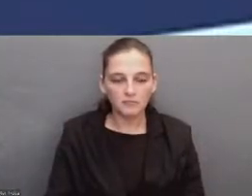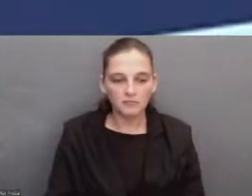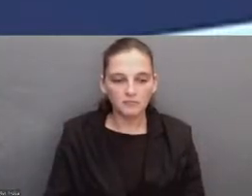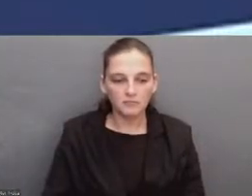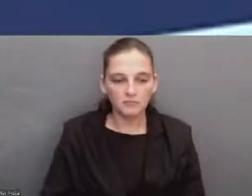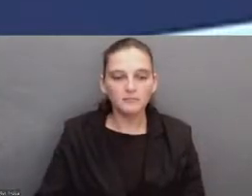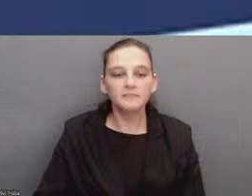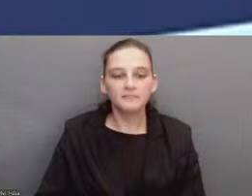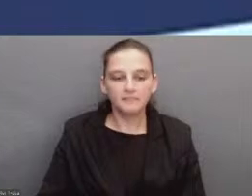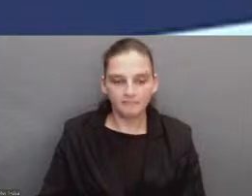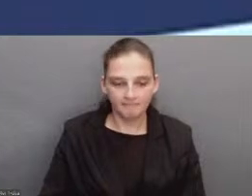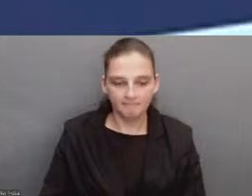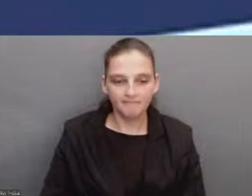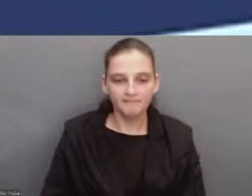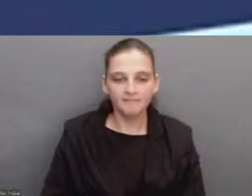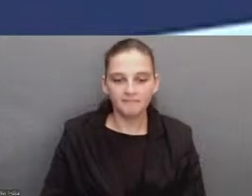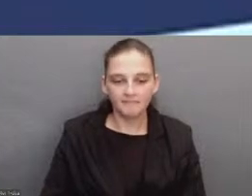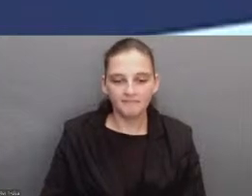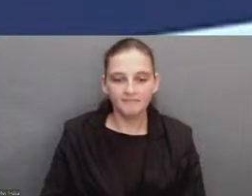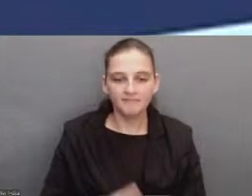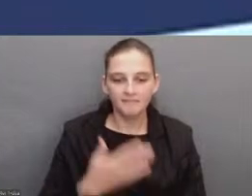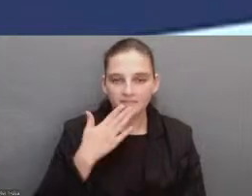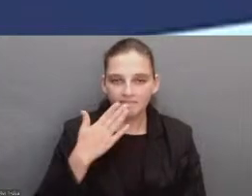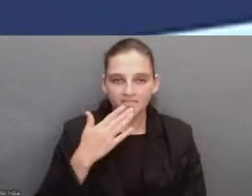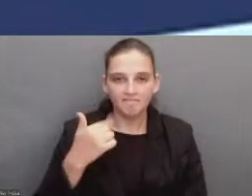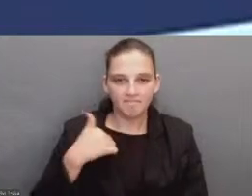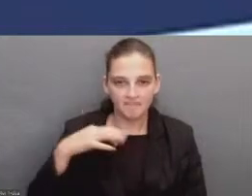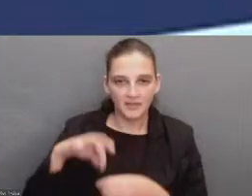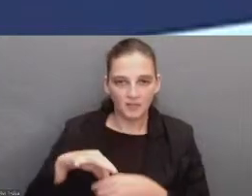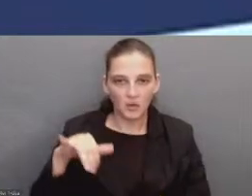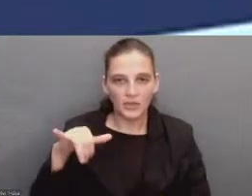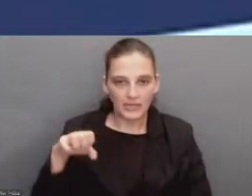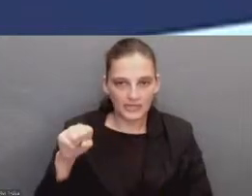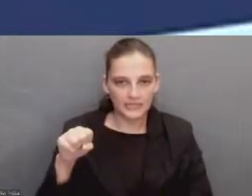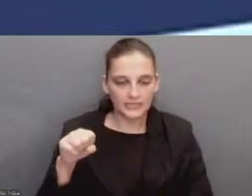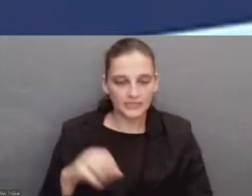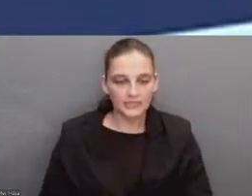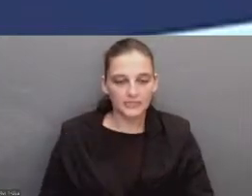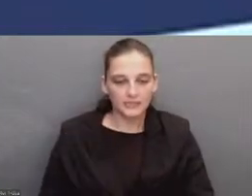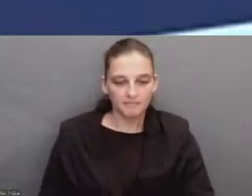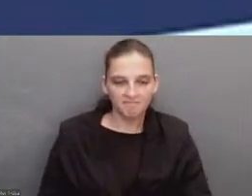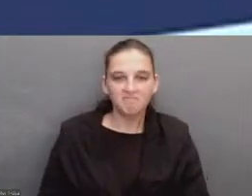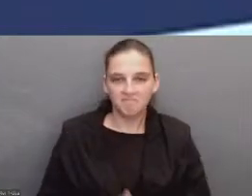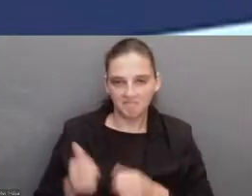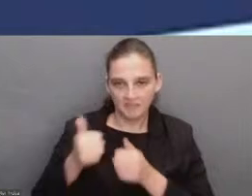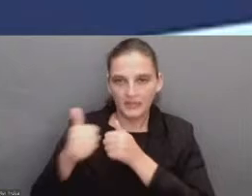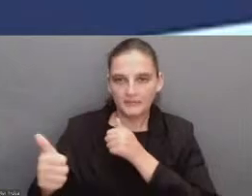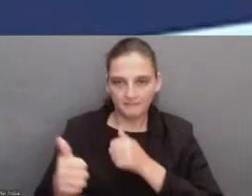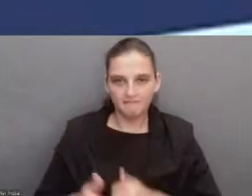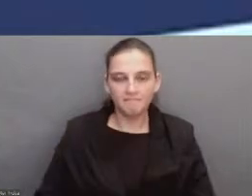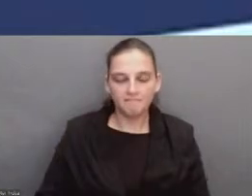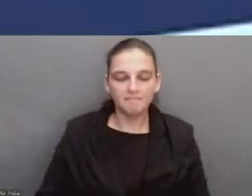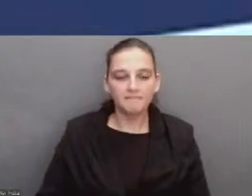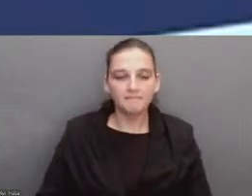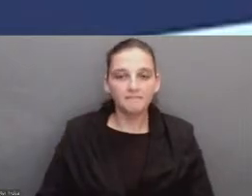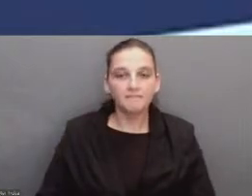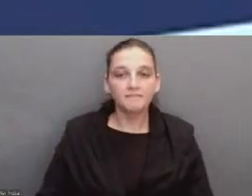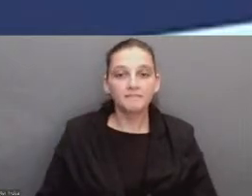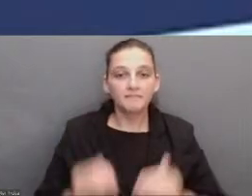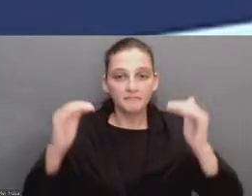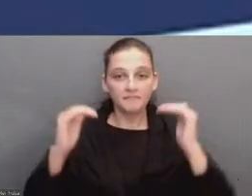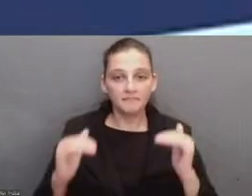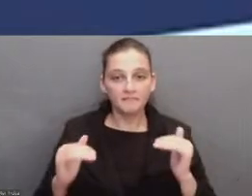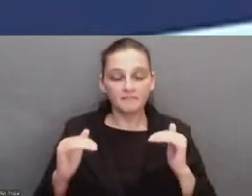All right, thank you. I vote yes, that motion carries. Okay, we'll turn next